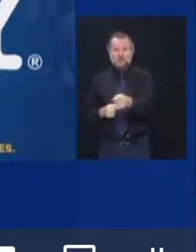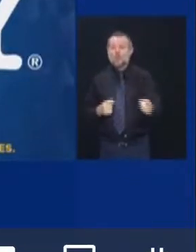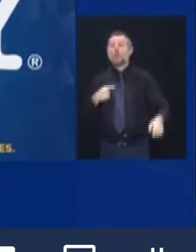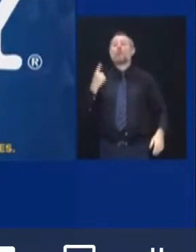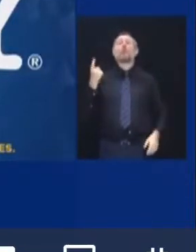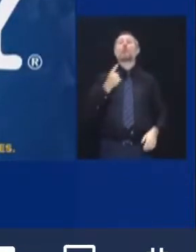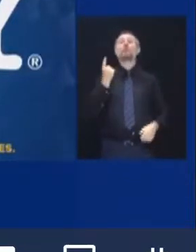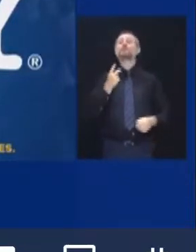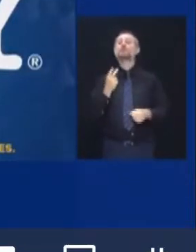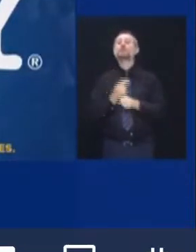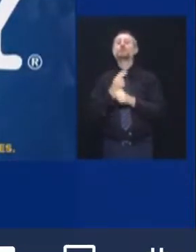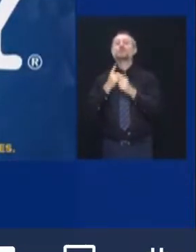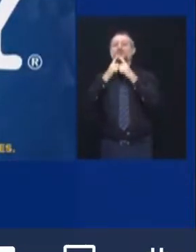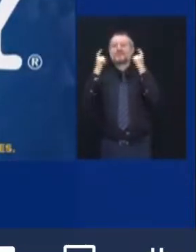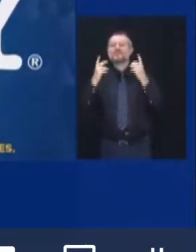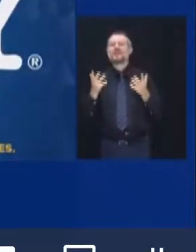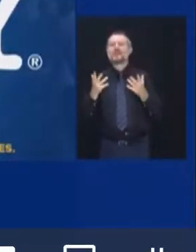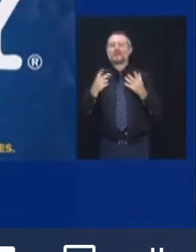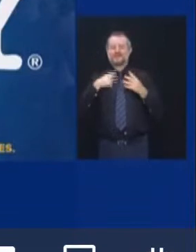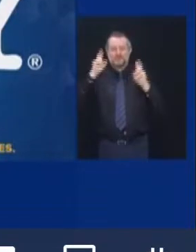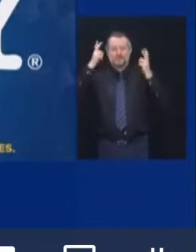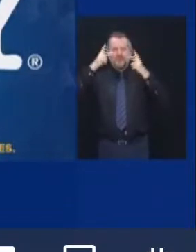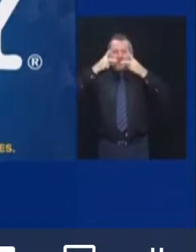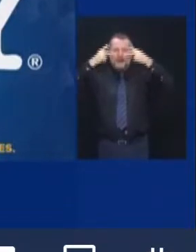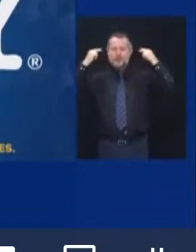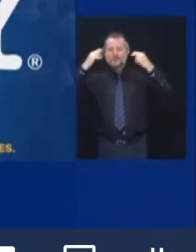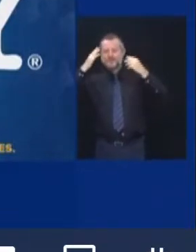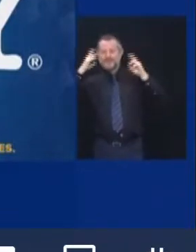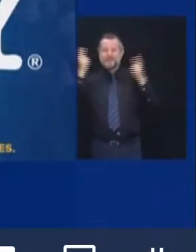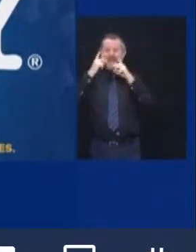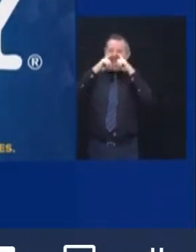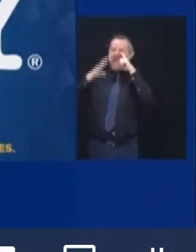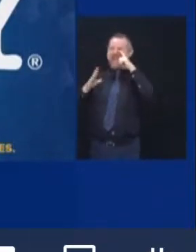rules. None of us have been here before.